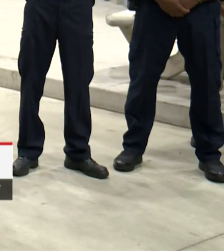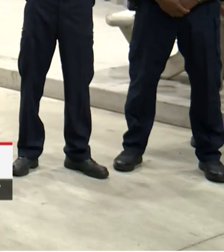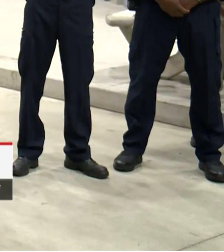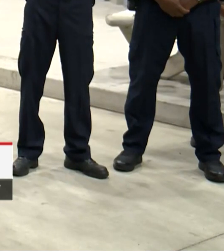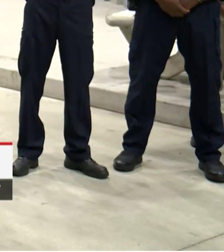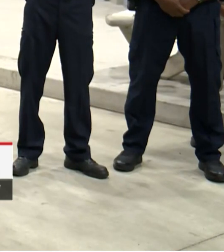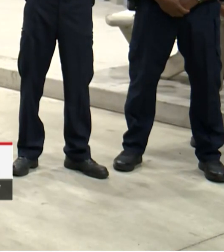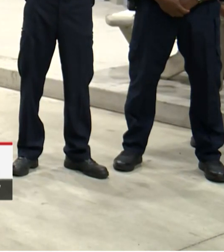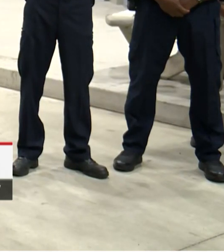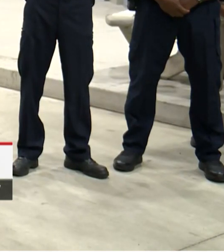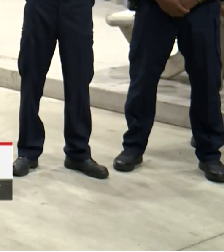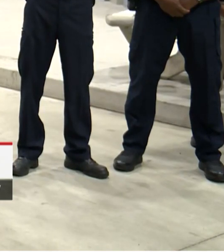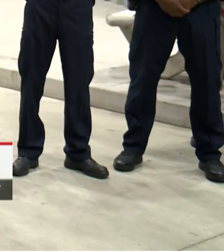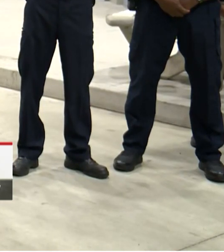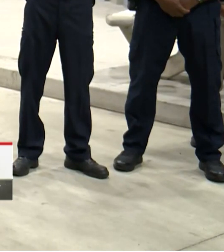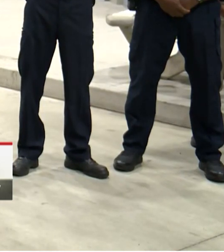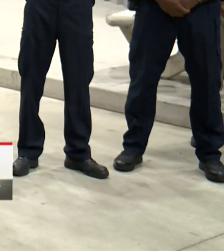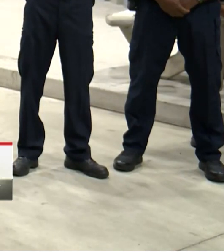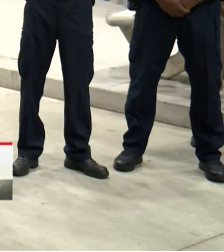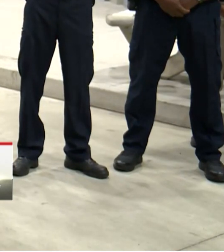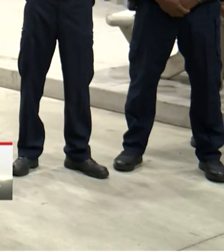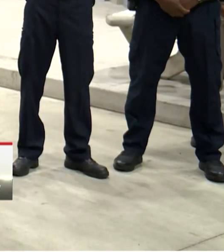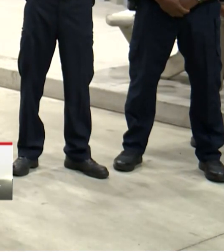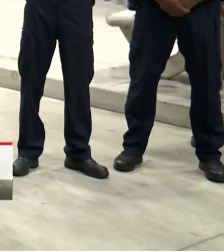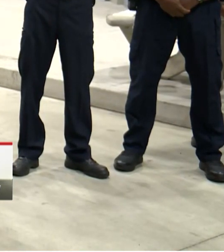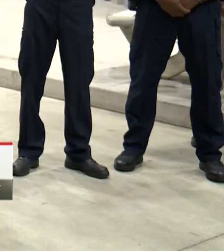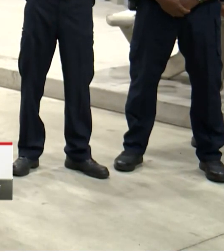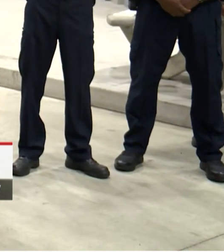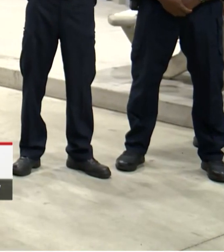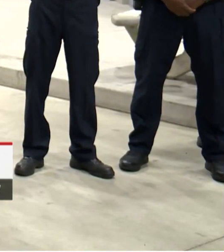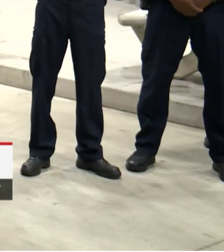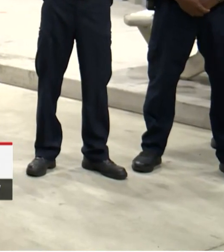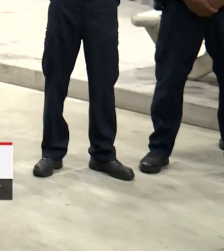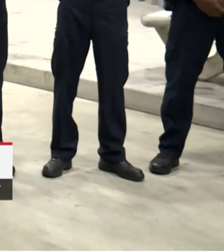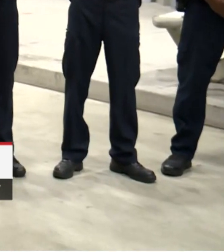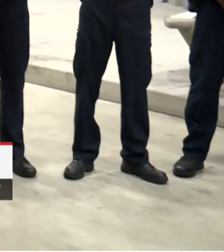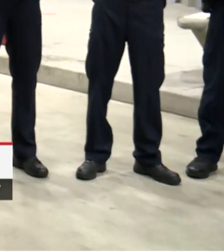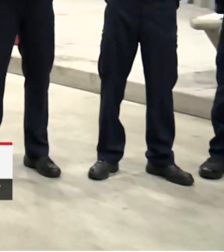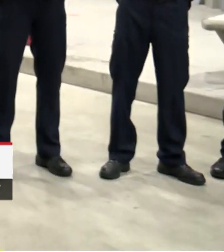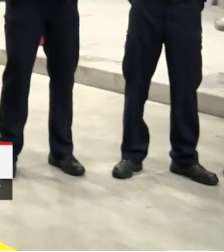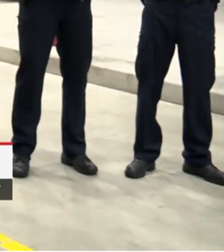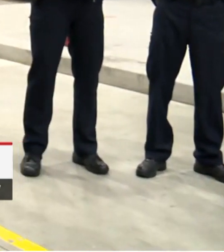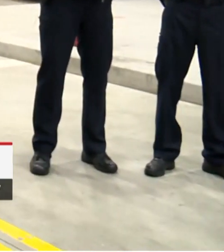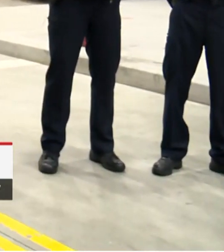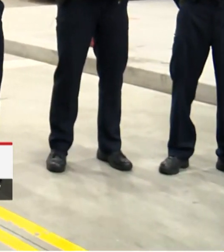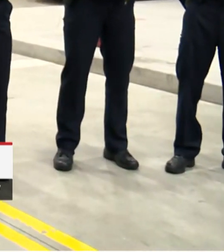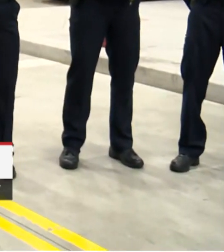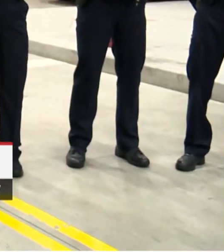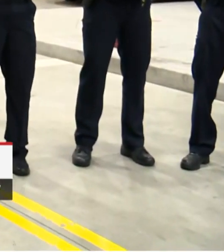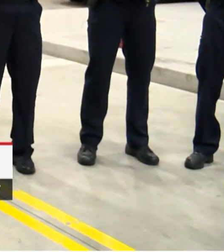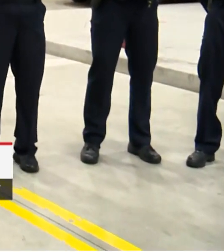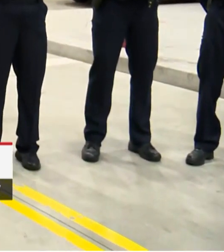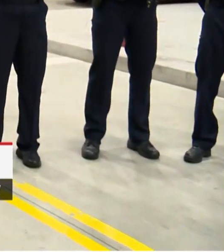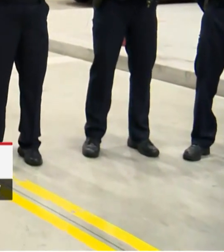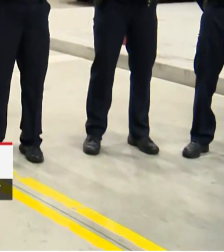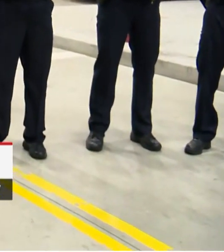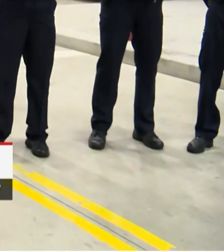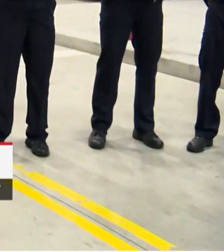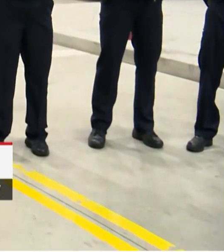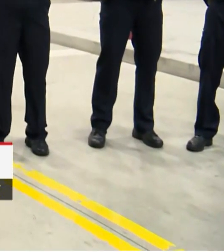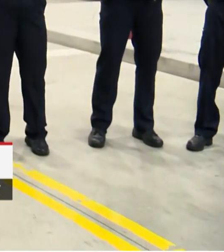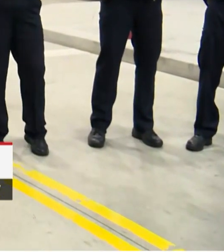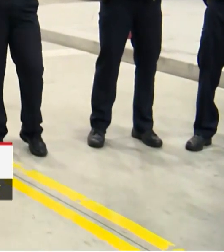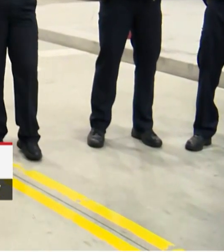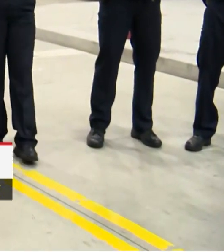scene. It's tough. It's human nature to say, I got this, leave me alone. Officer Stewart kept trying to come back, he kept trying to come